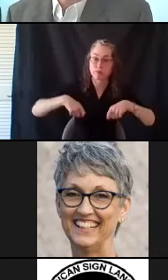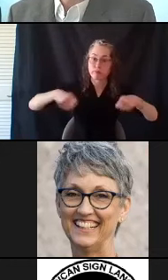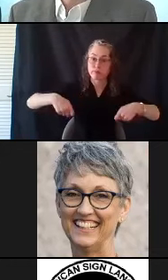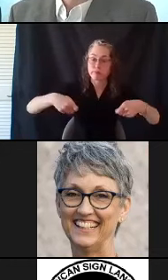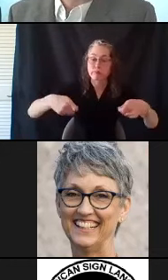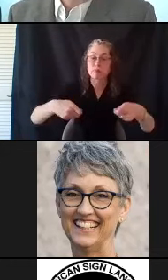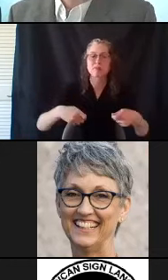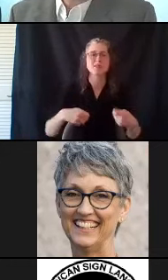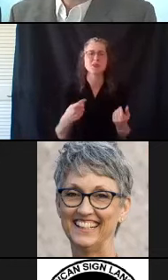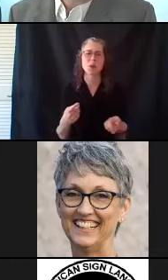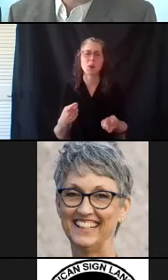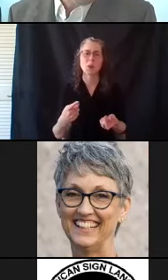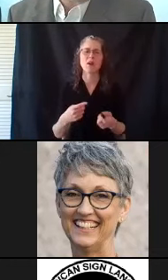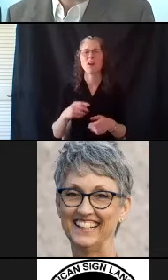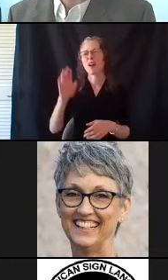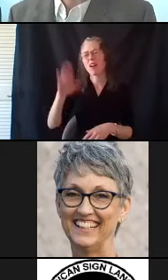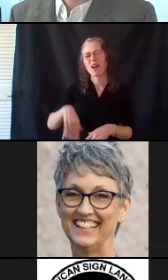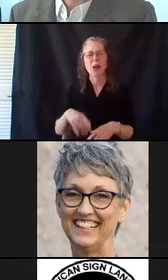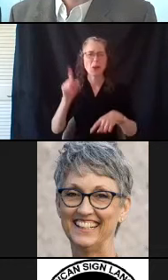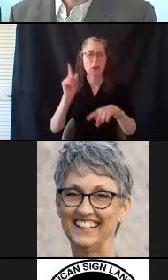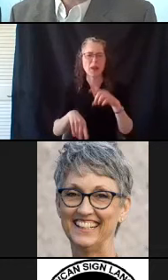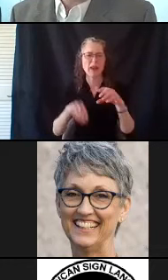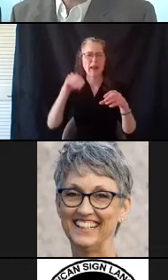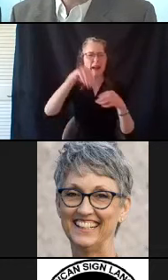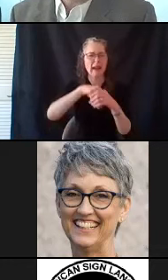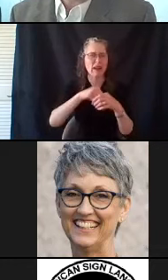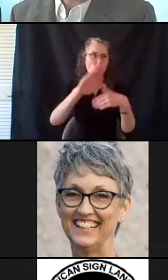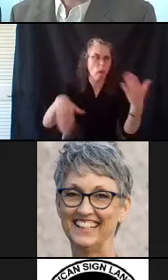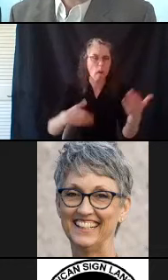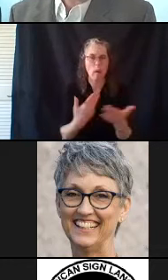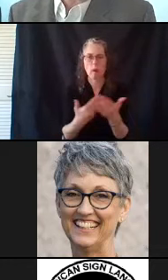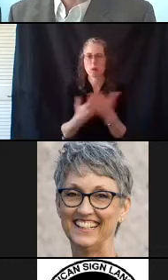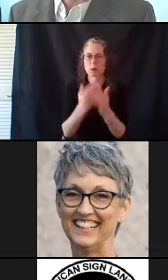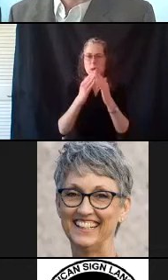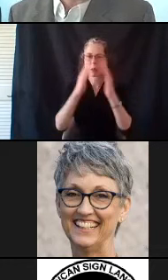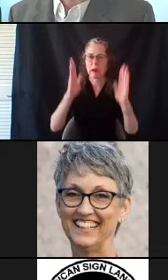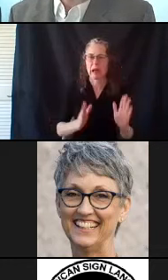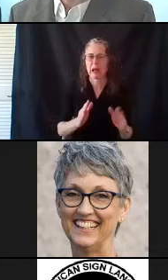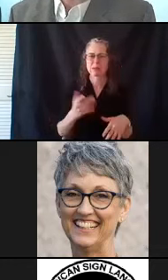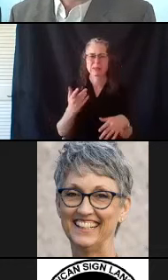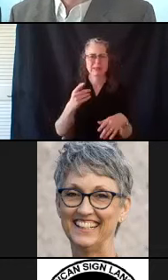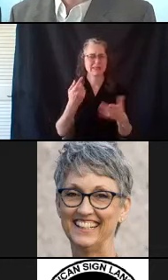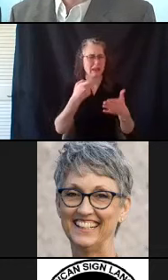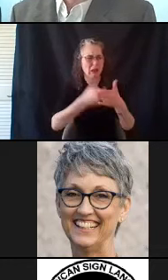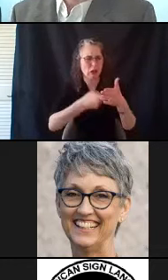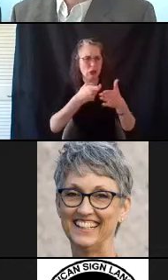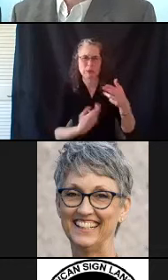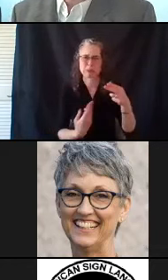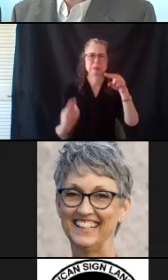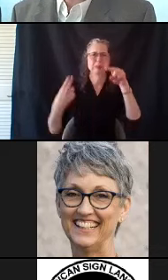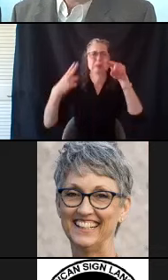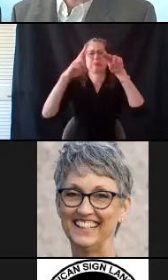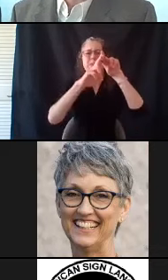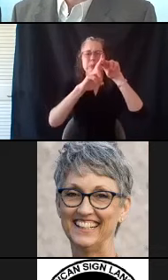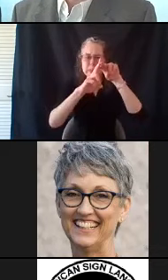this long list of features in all new homes. It would undermine the overall housing affordability essential